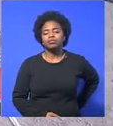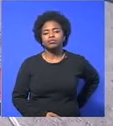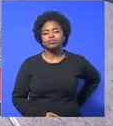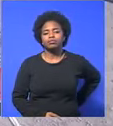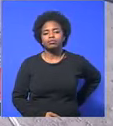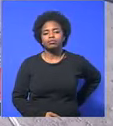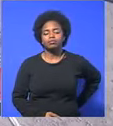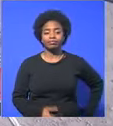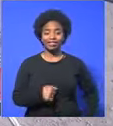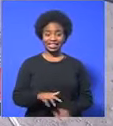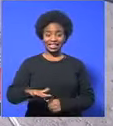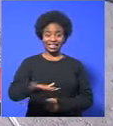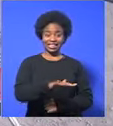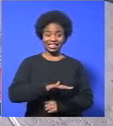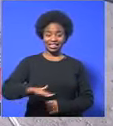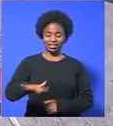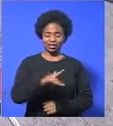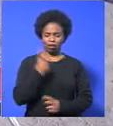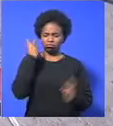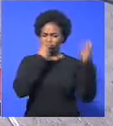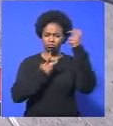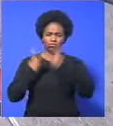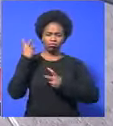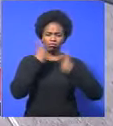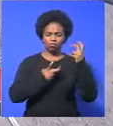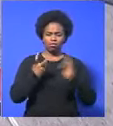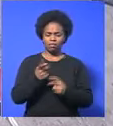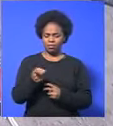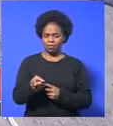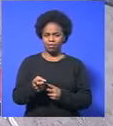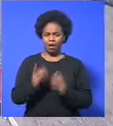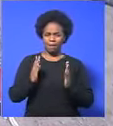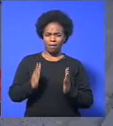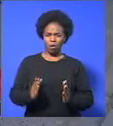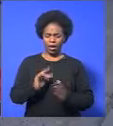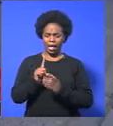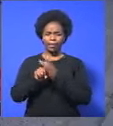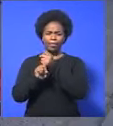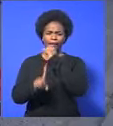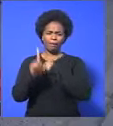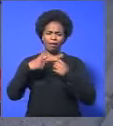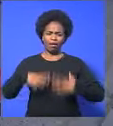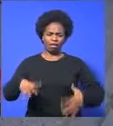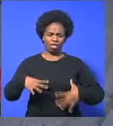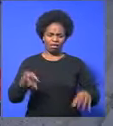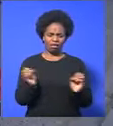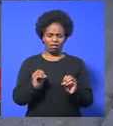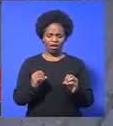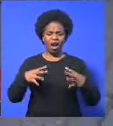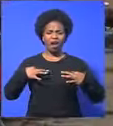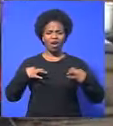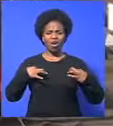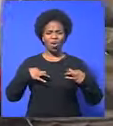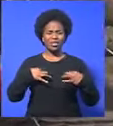shallow grave that a neighborhood watch search party found Stacey Adams's naked body, her bloody clothes in this